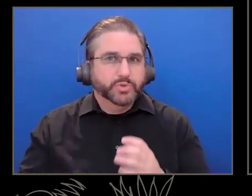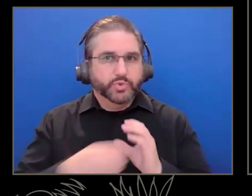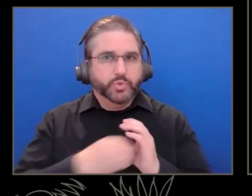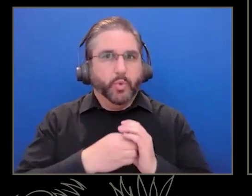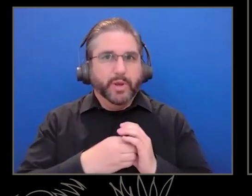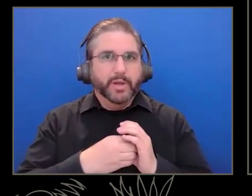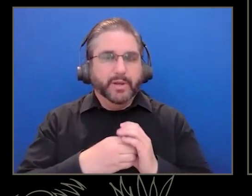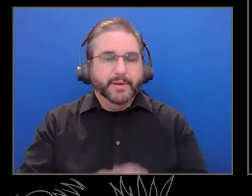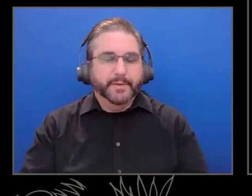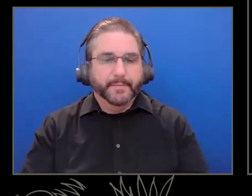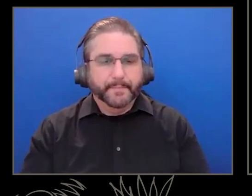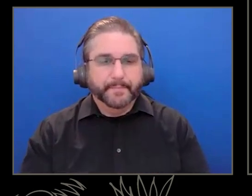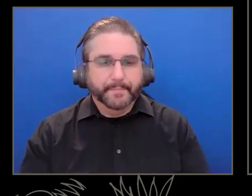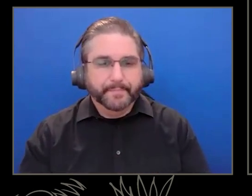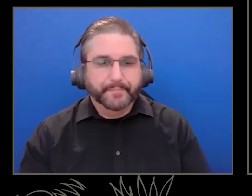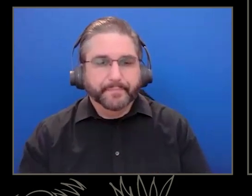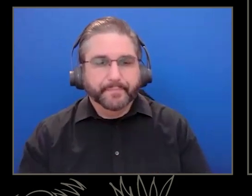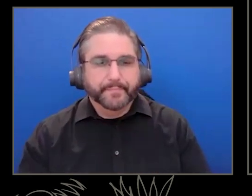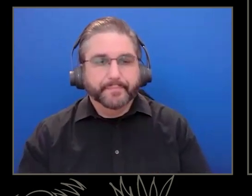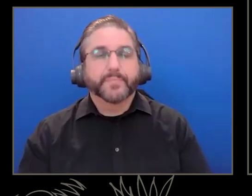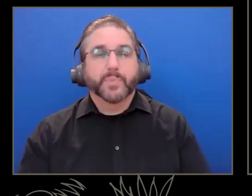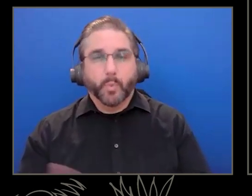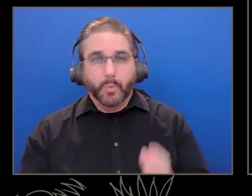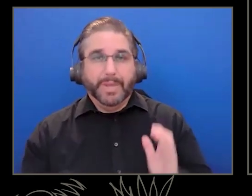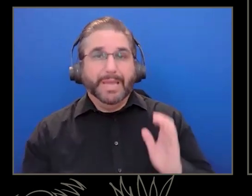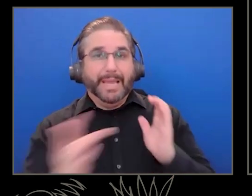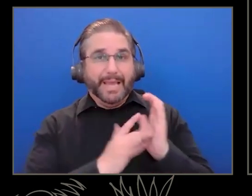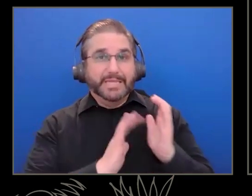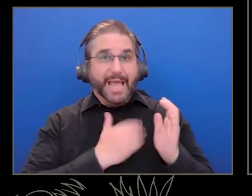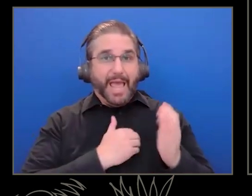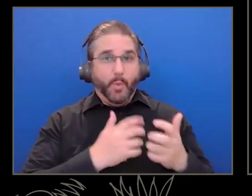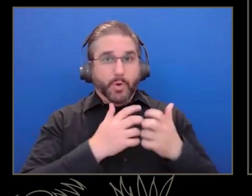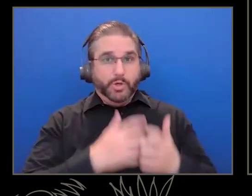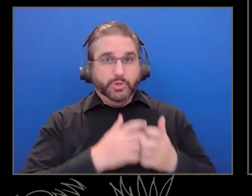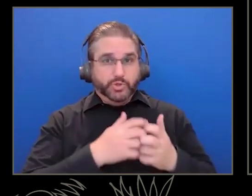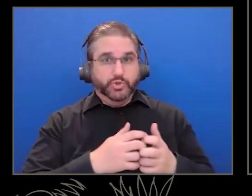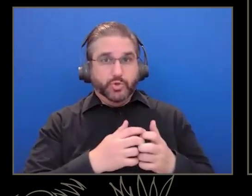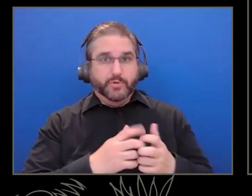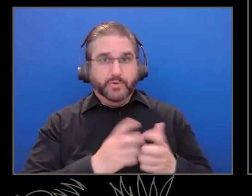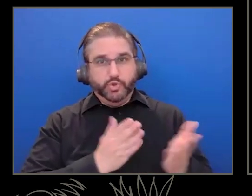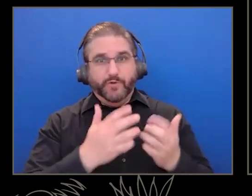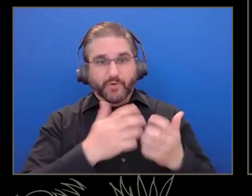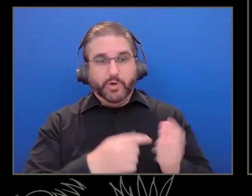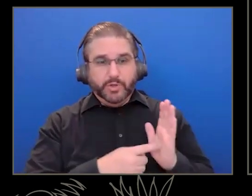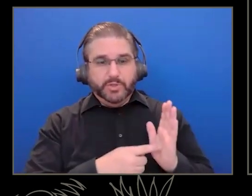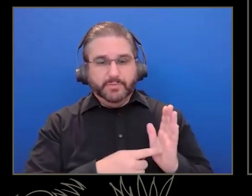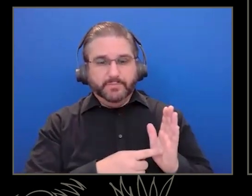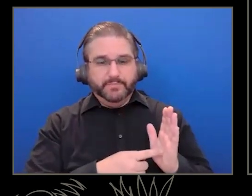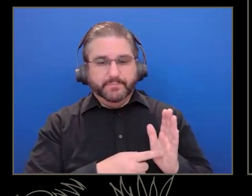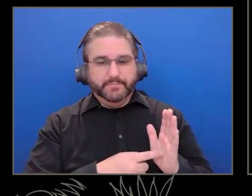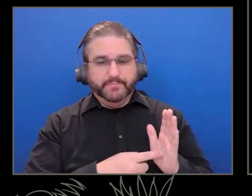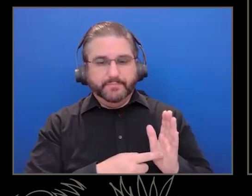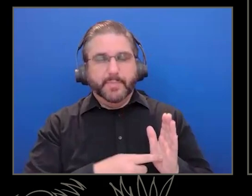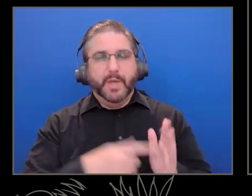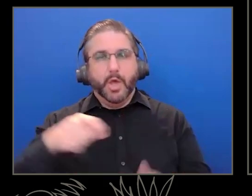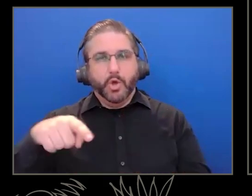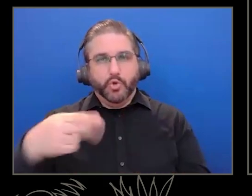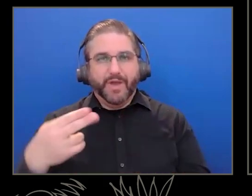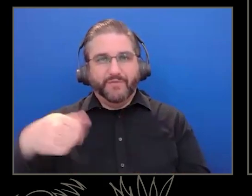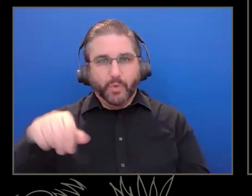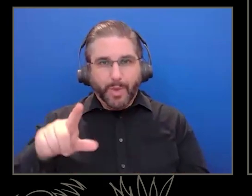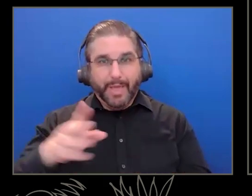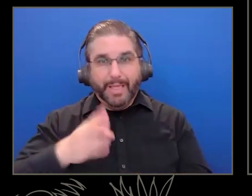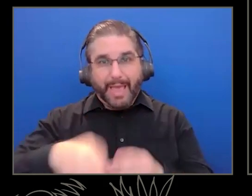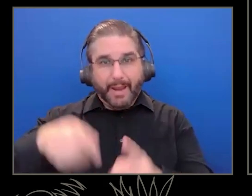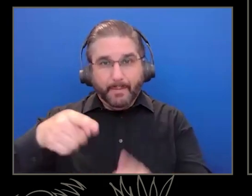it. Once in our servers, the GraphQL endpoint receives the query, resolves it with